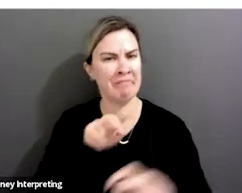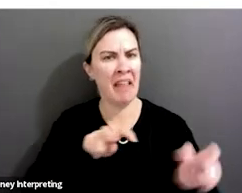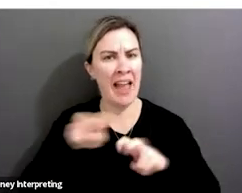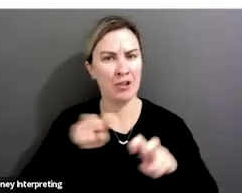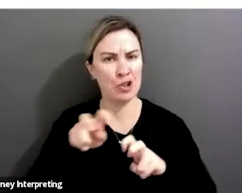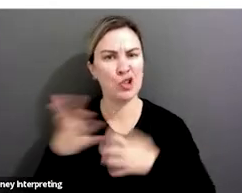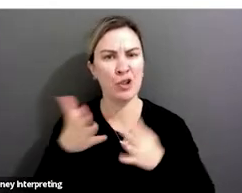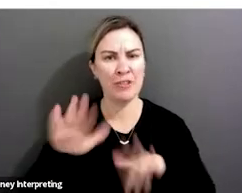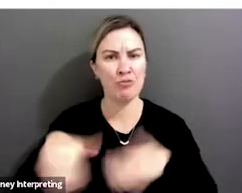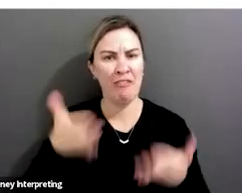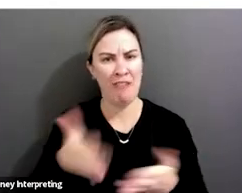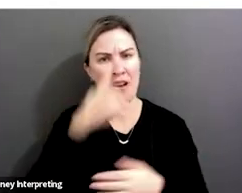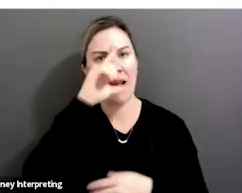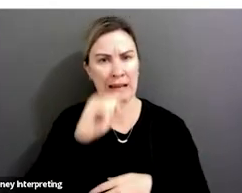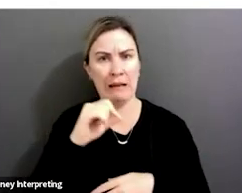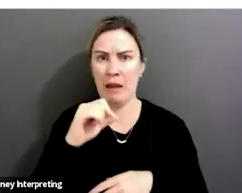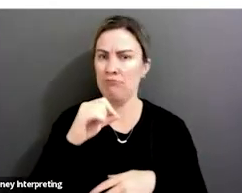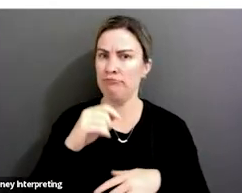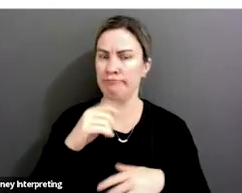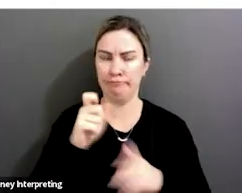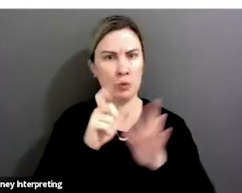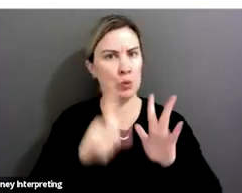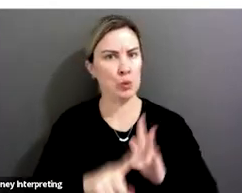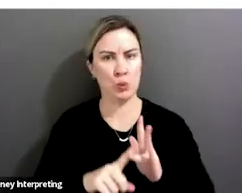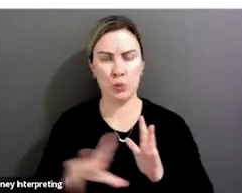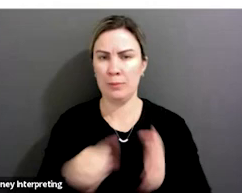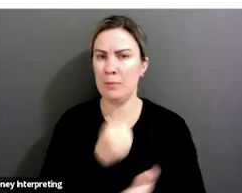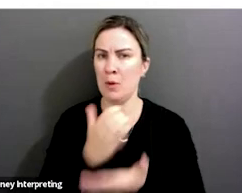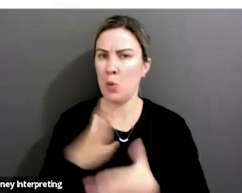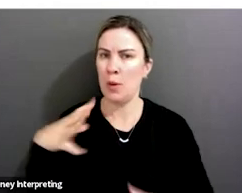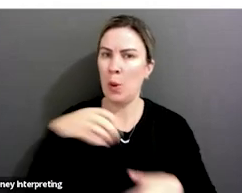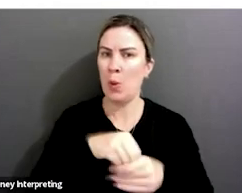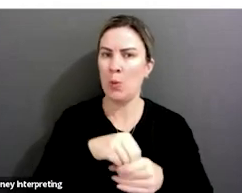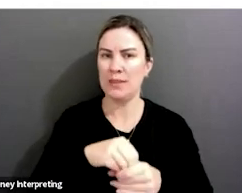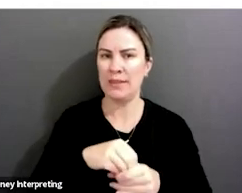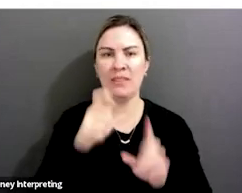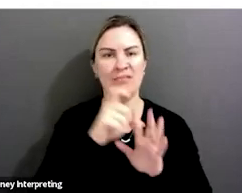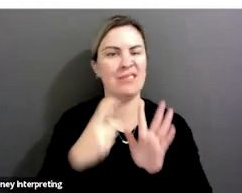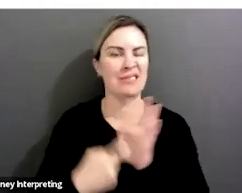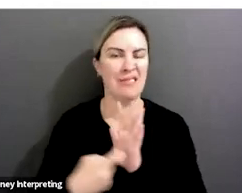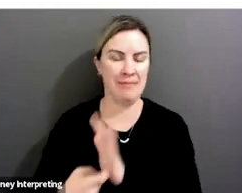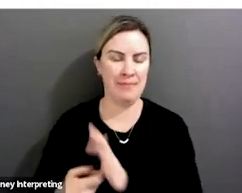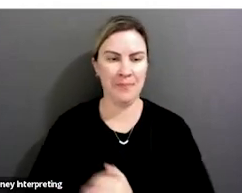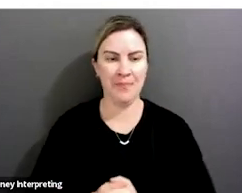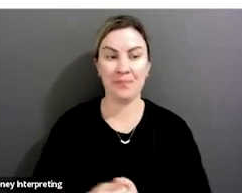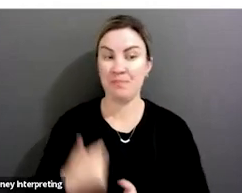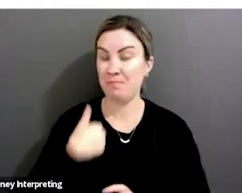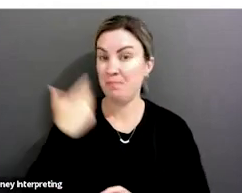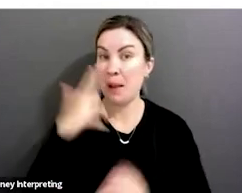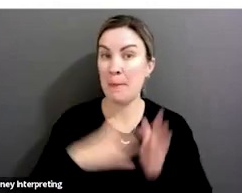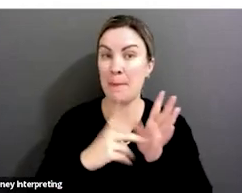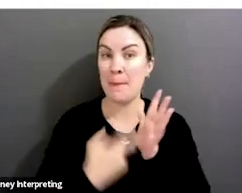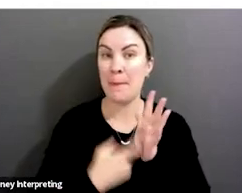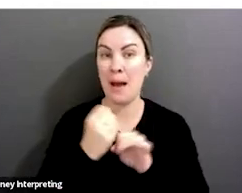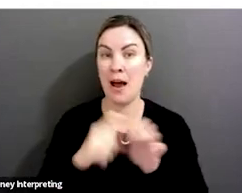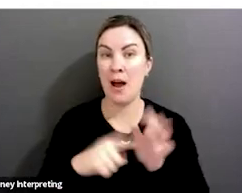Disability Inclusive Disaster Risk Reduction. My name is Margaret Morton. I'm the Executive Director at the Institute for